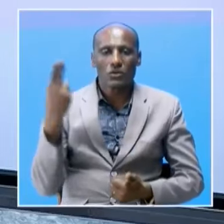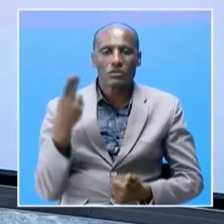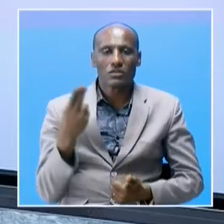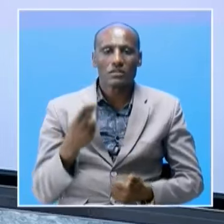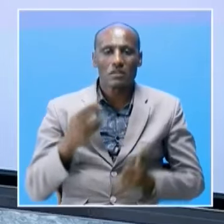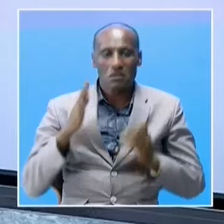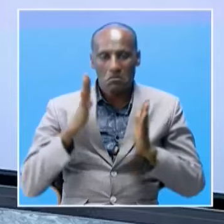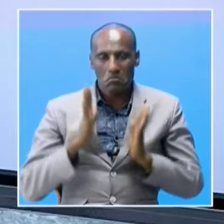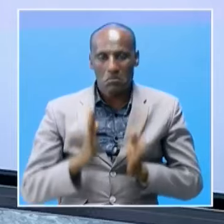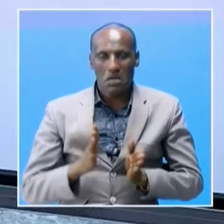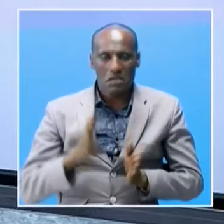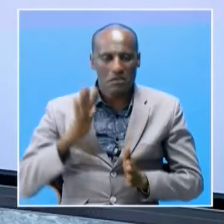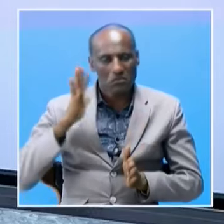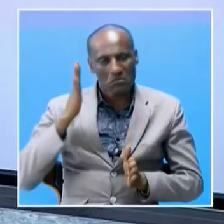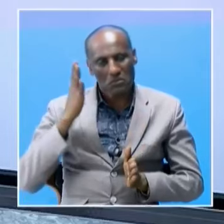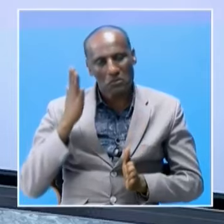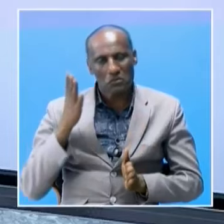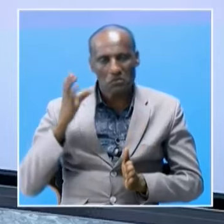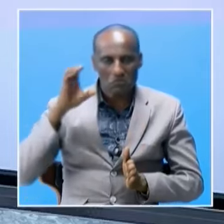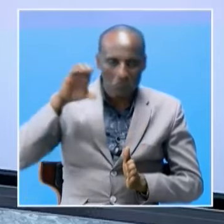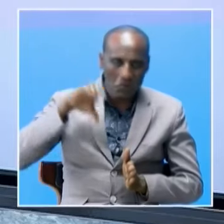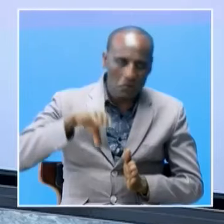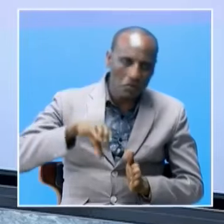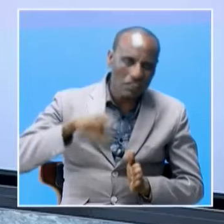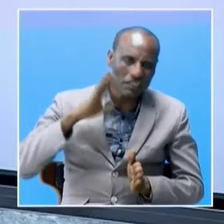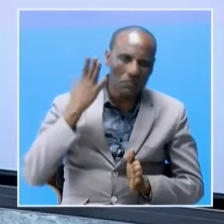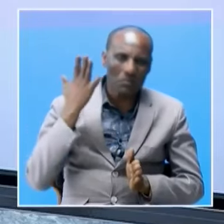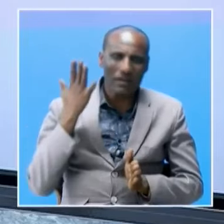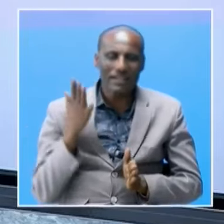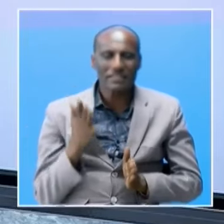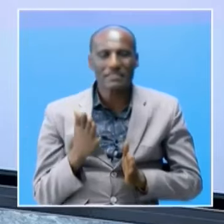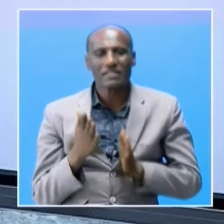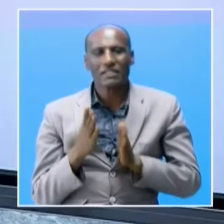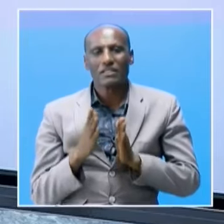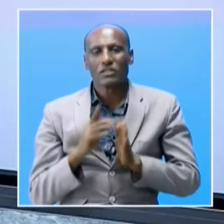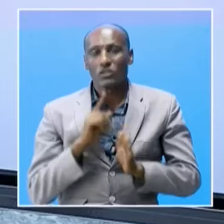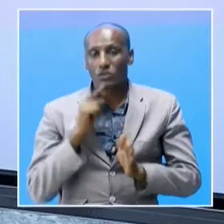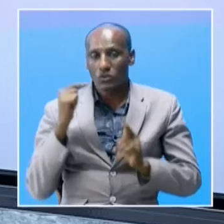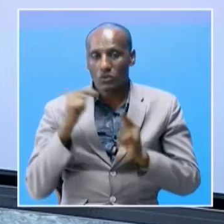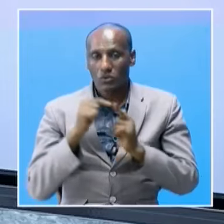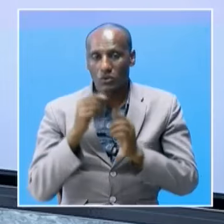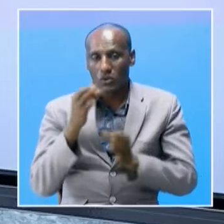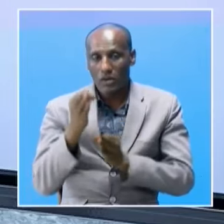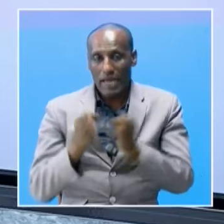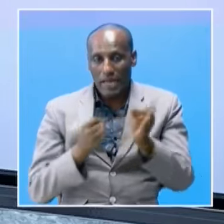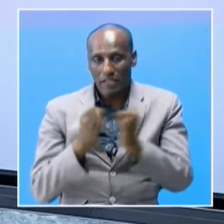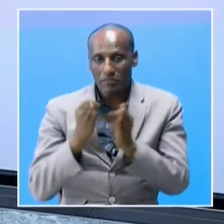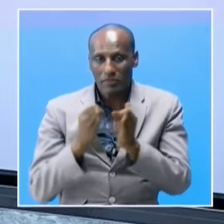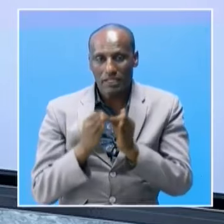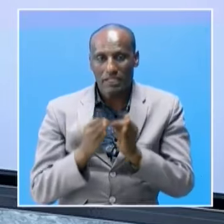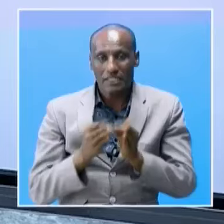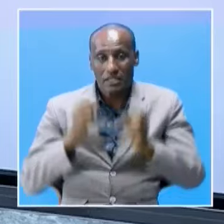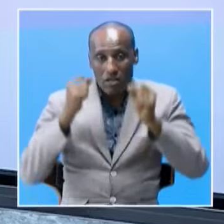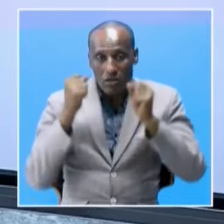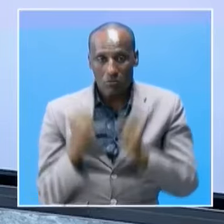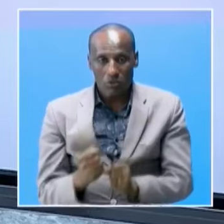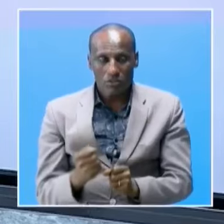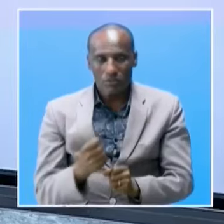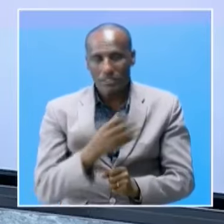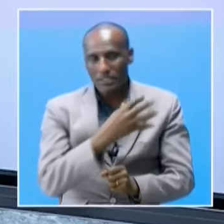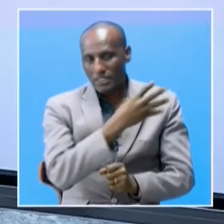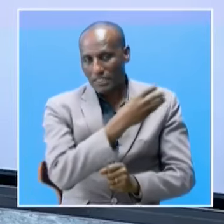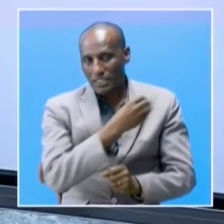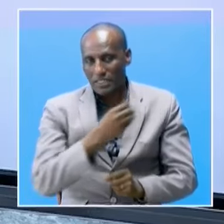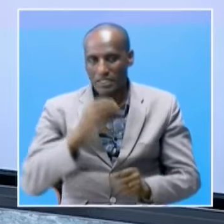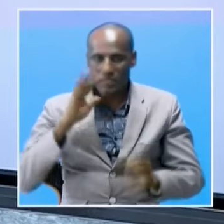and might to show or express possibility and probability. Now, let's go to the other category, to